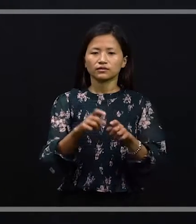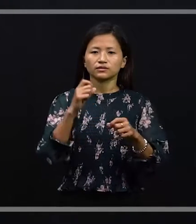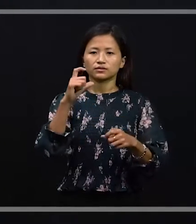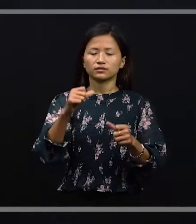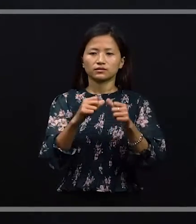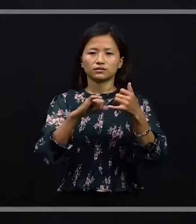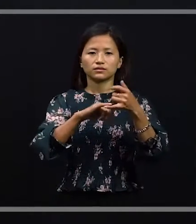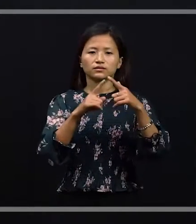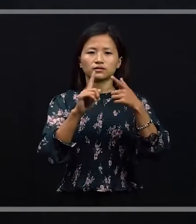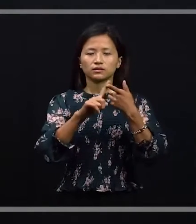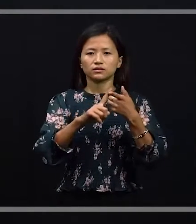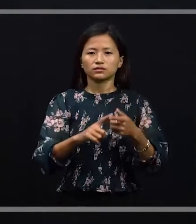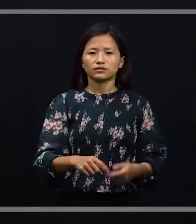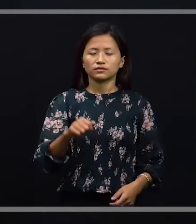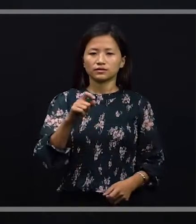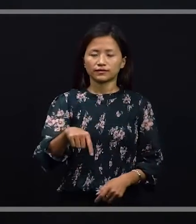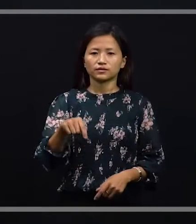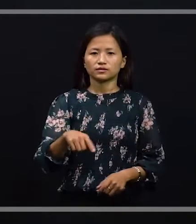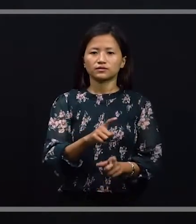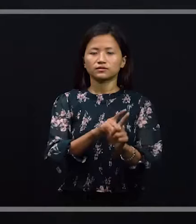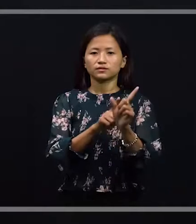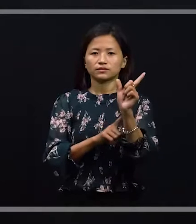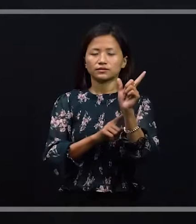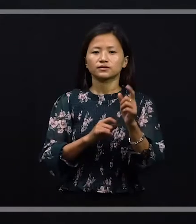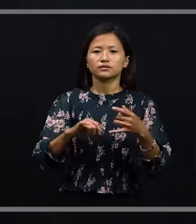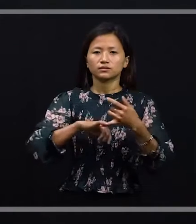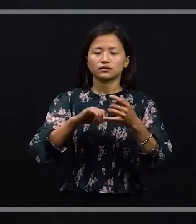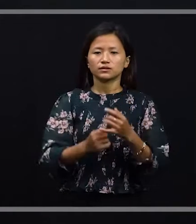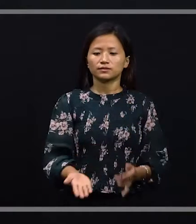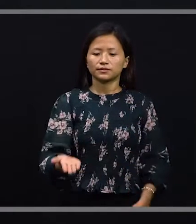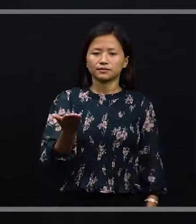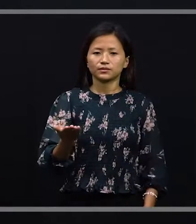clear concept about the religion, okay. And